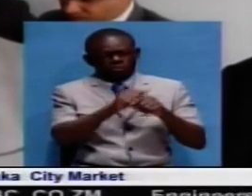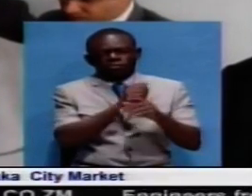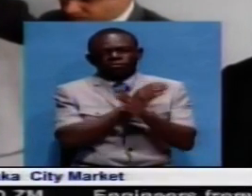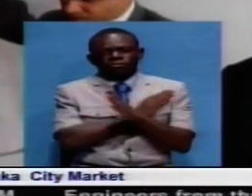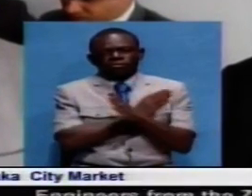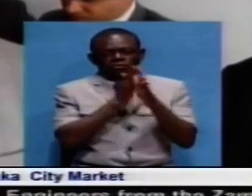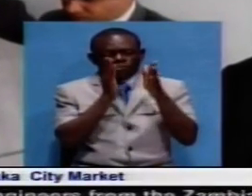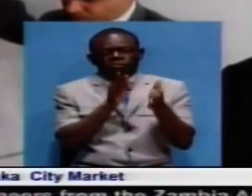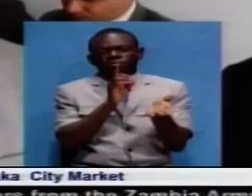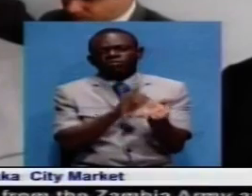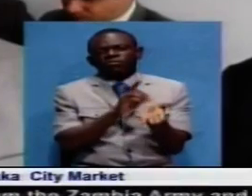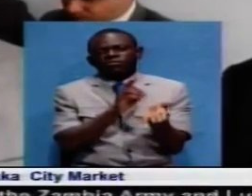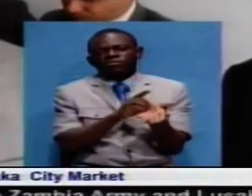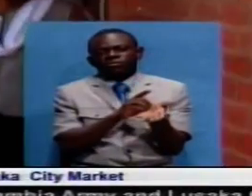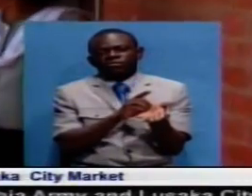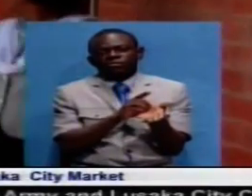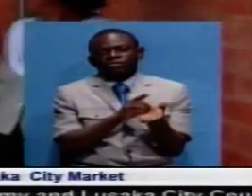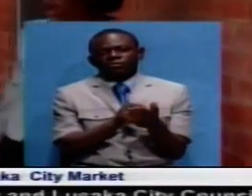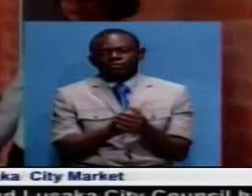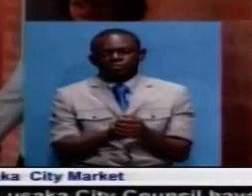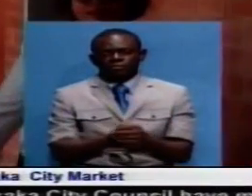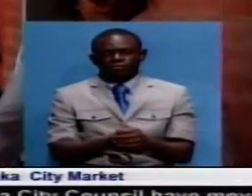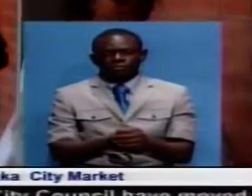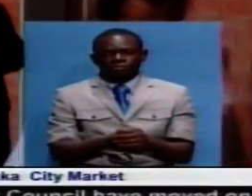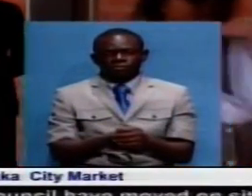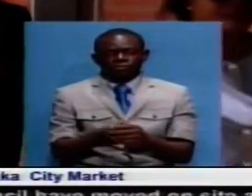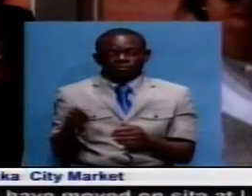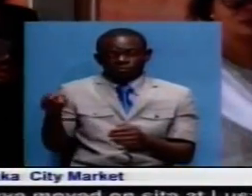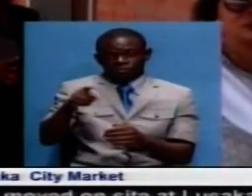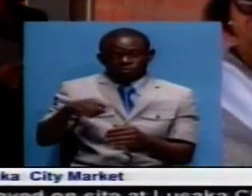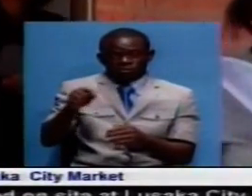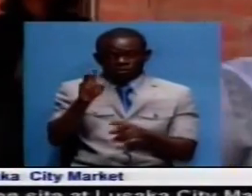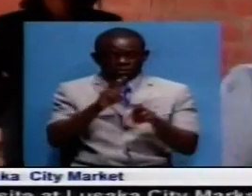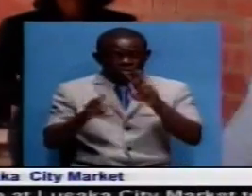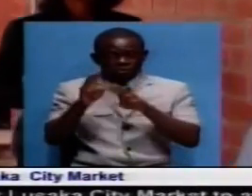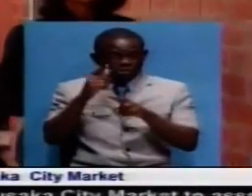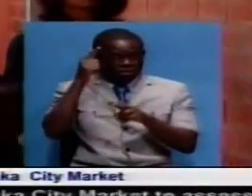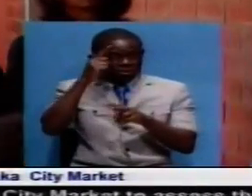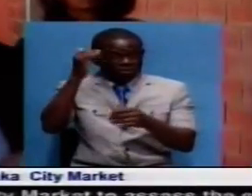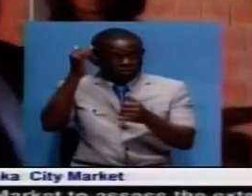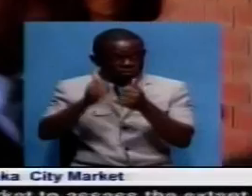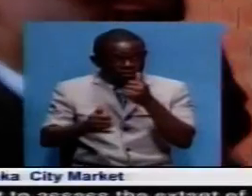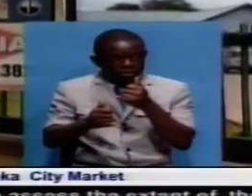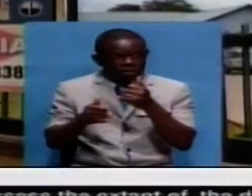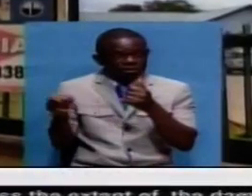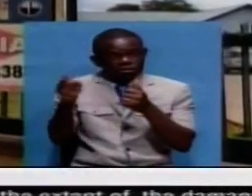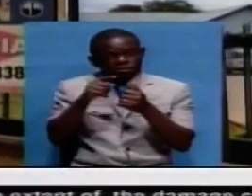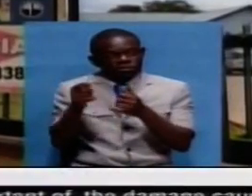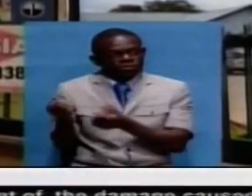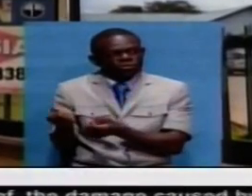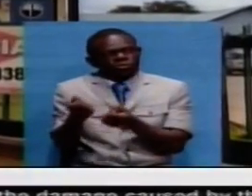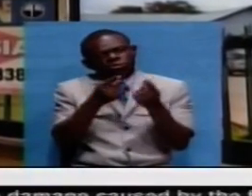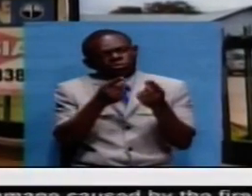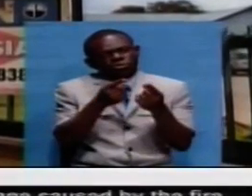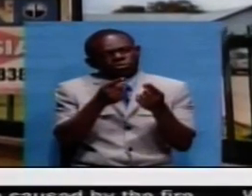to improve the healthcare system here. After visiting Levy Teaching Hospital, the medical doctors took time to also visit